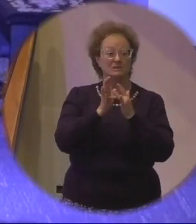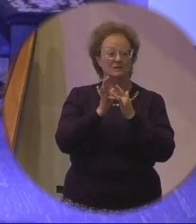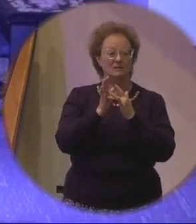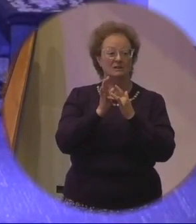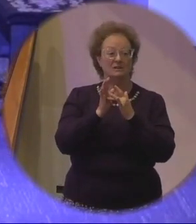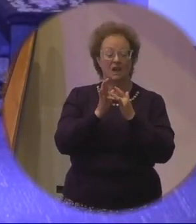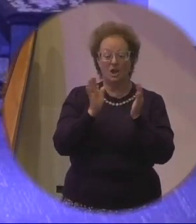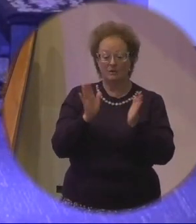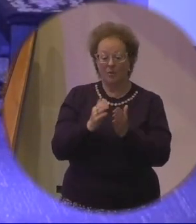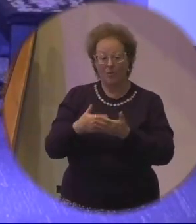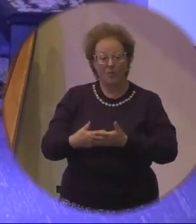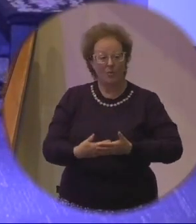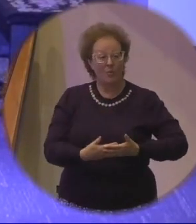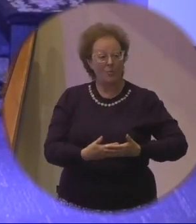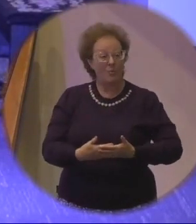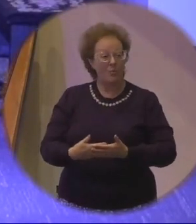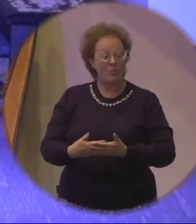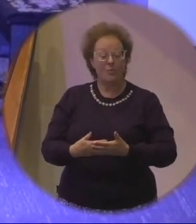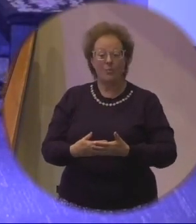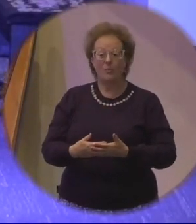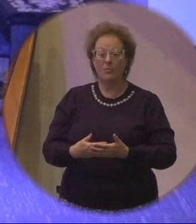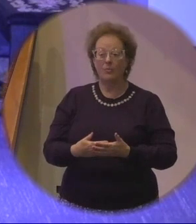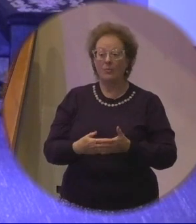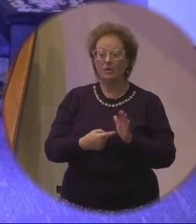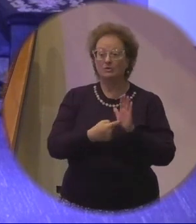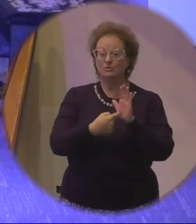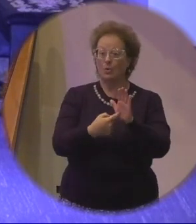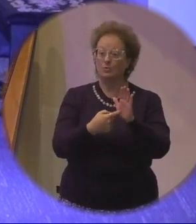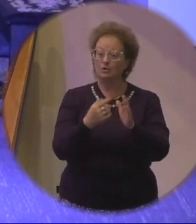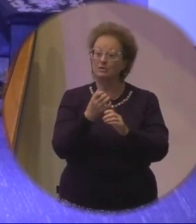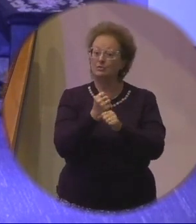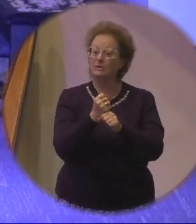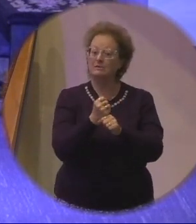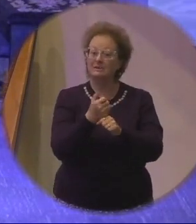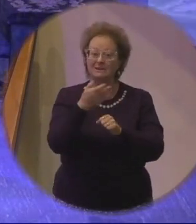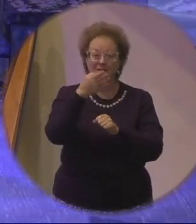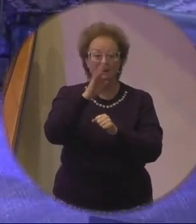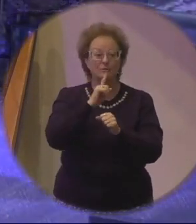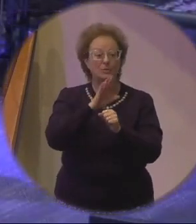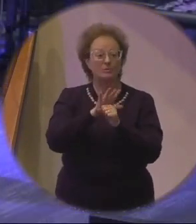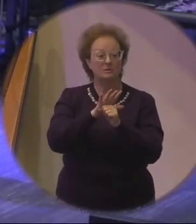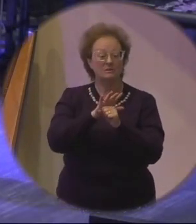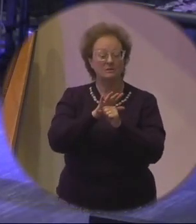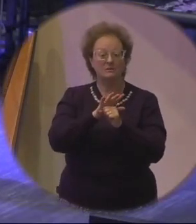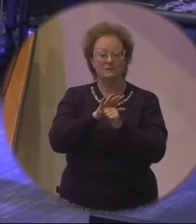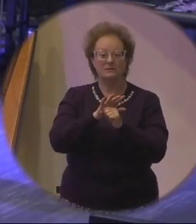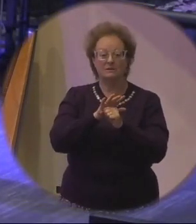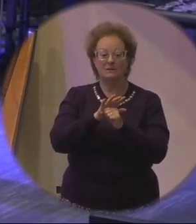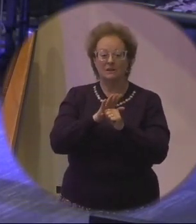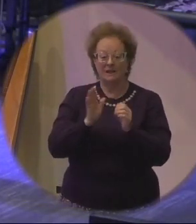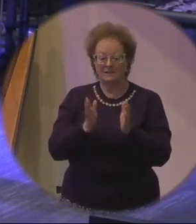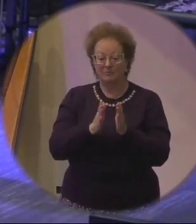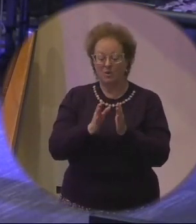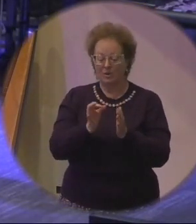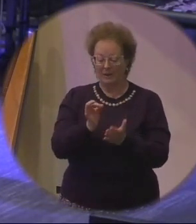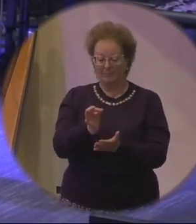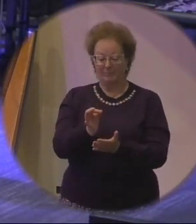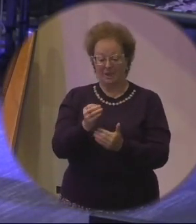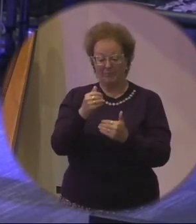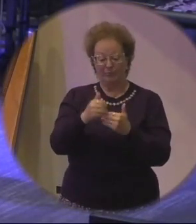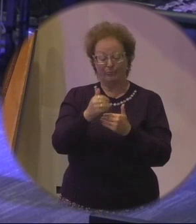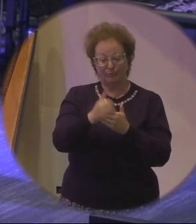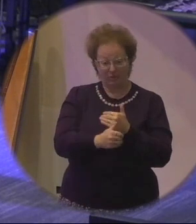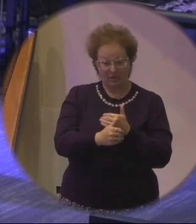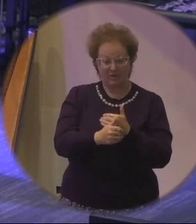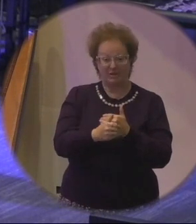take a little child and model what it means to trust in his promises. God can take a little piece of bread and a little